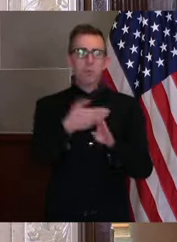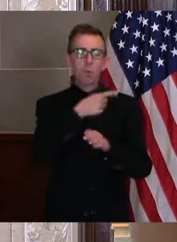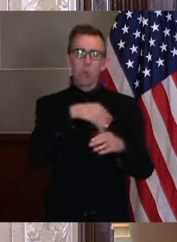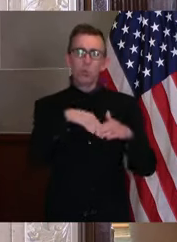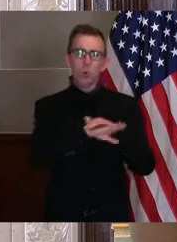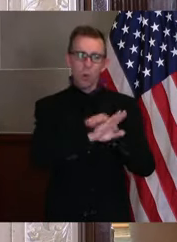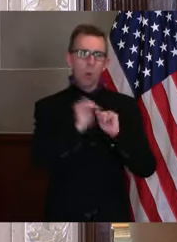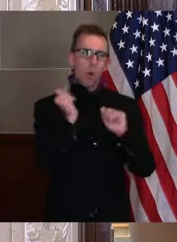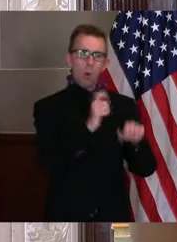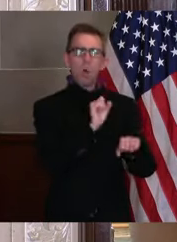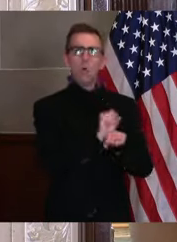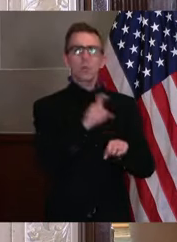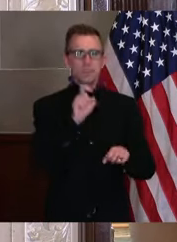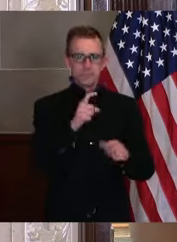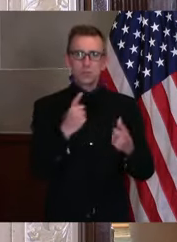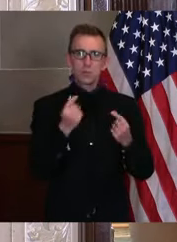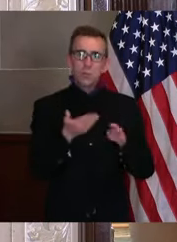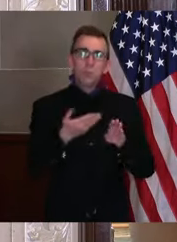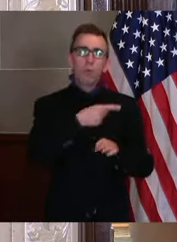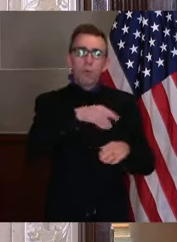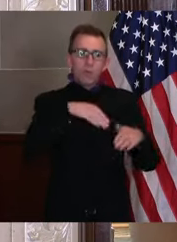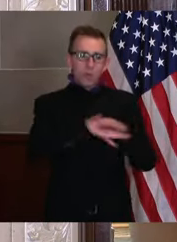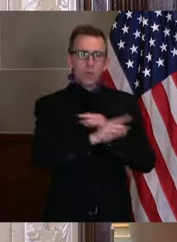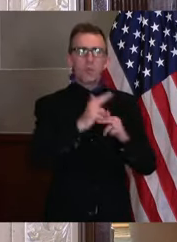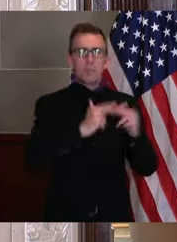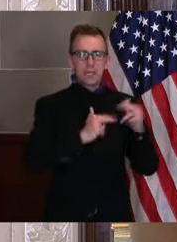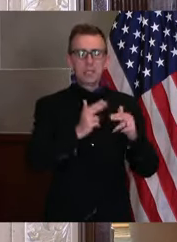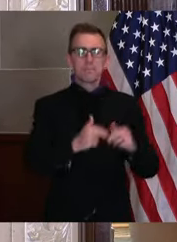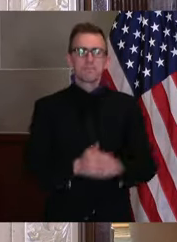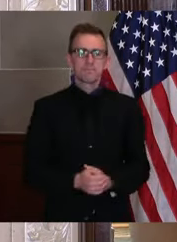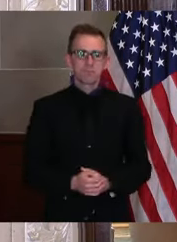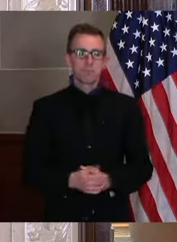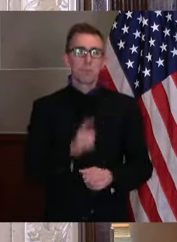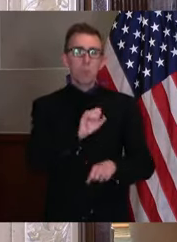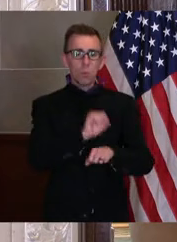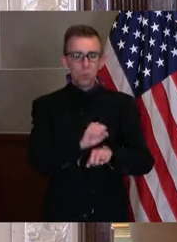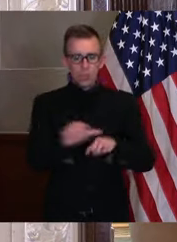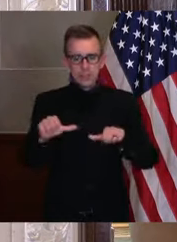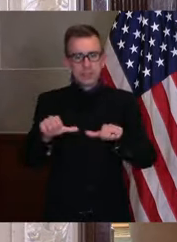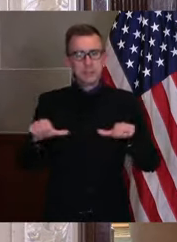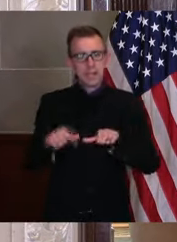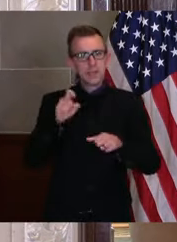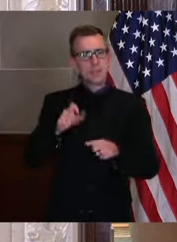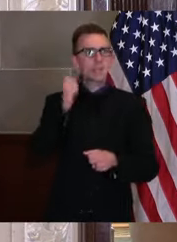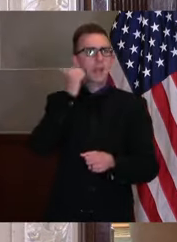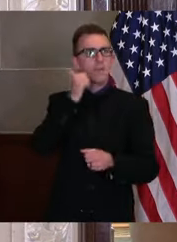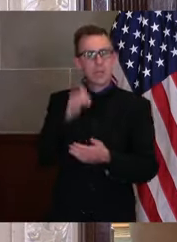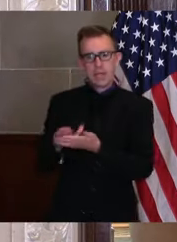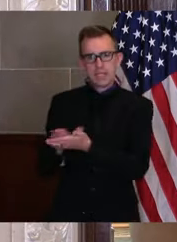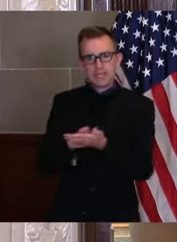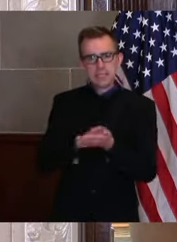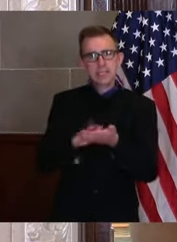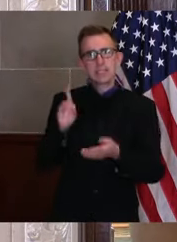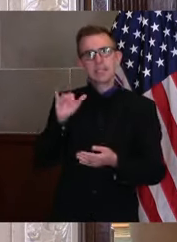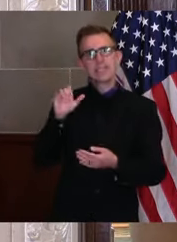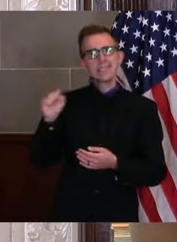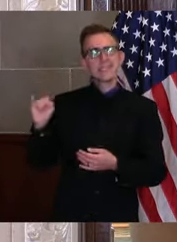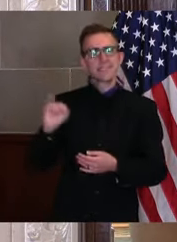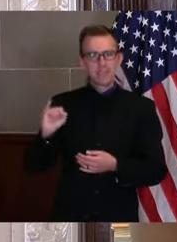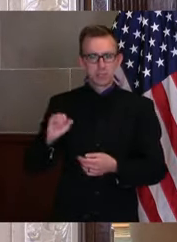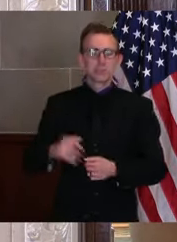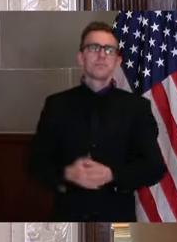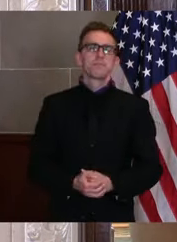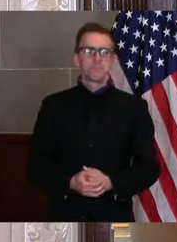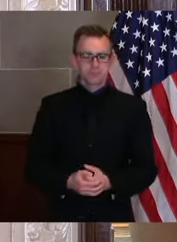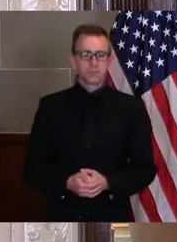all their employees have to go through. Daily cleaning and disinfection of the workstations and common areas. They had guidelines and